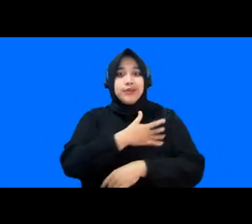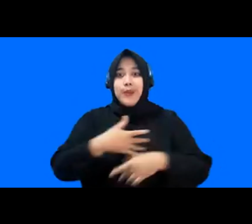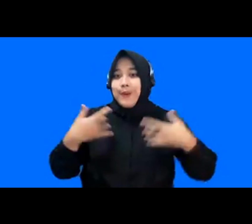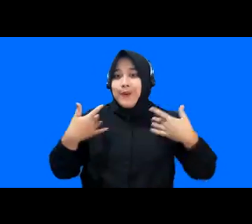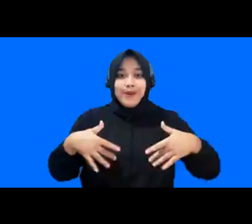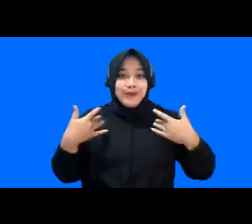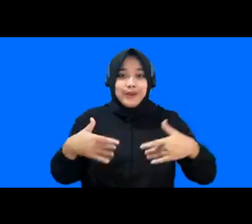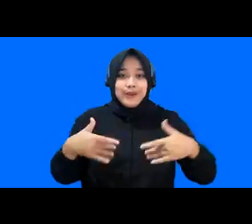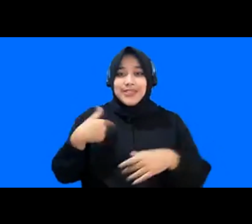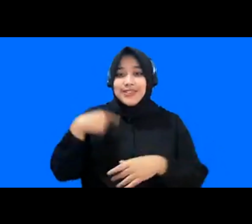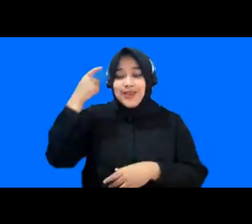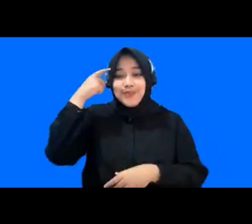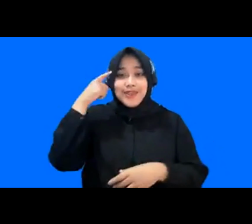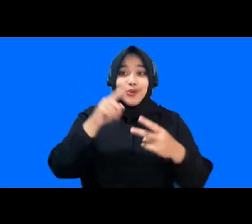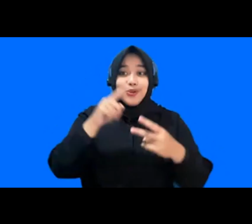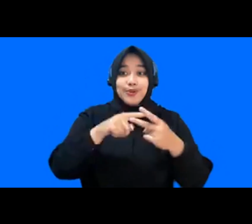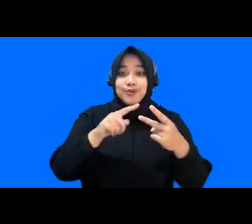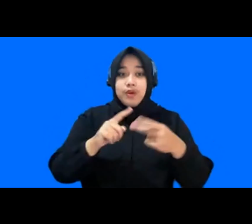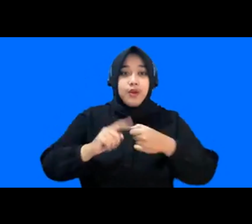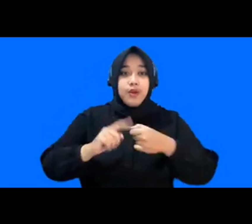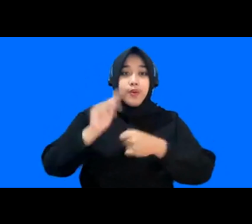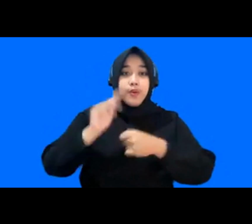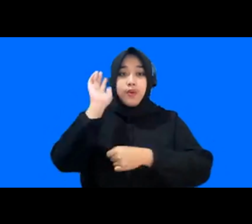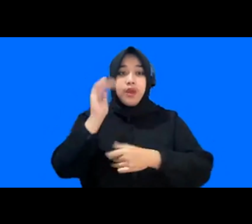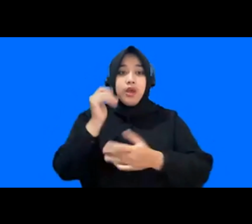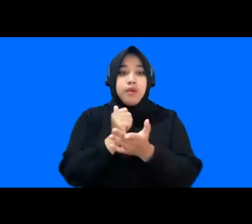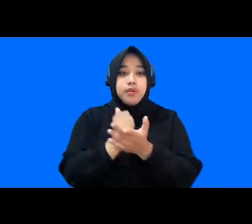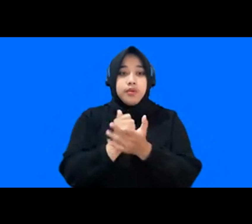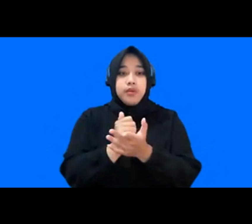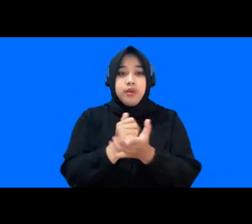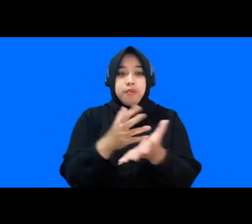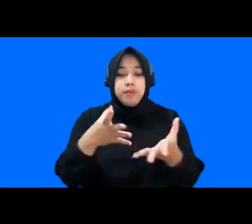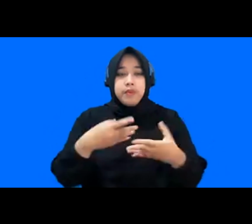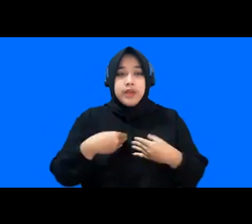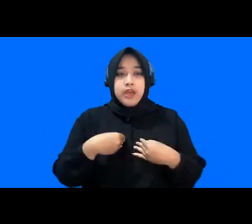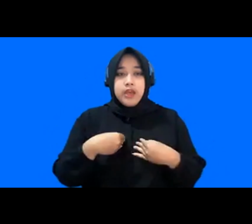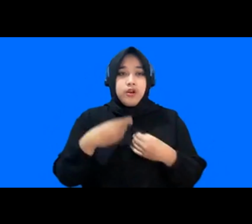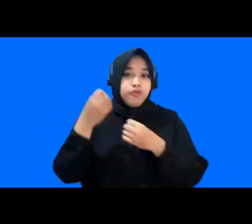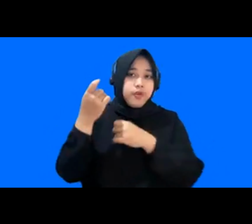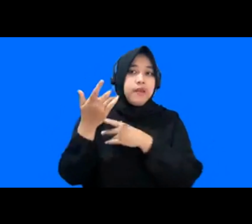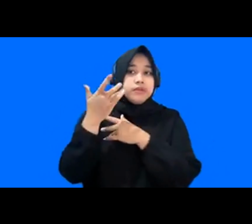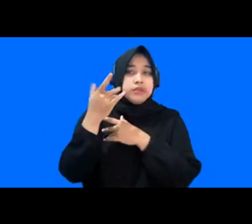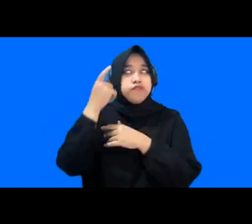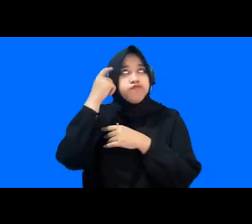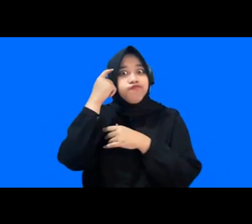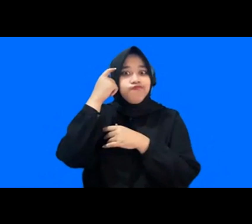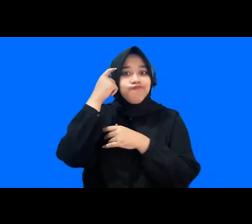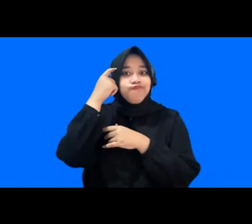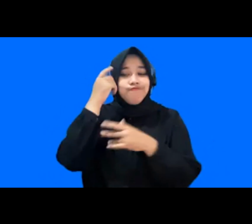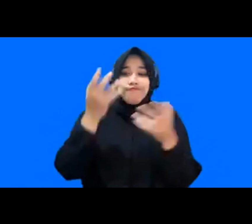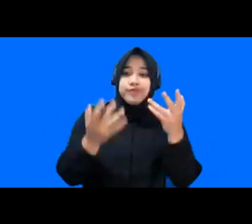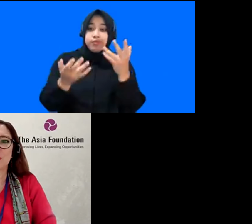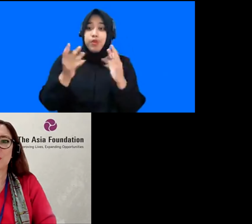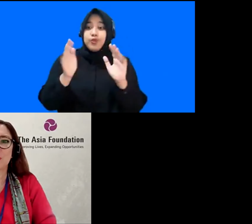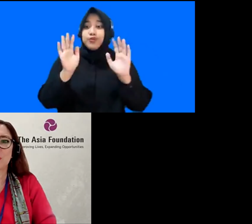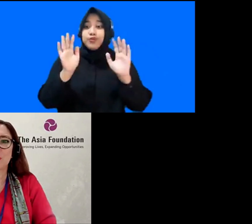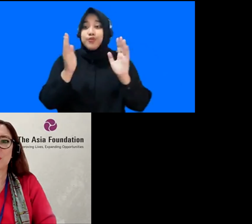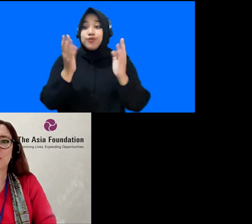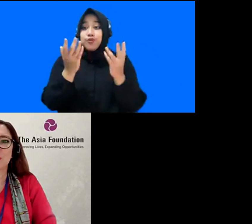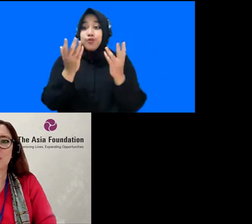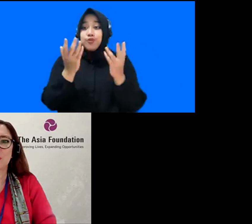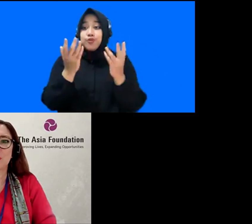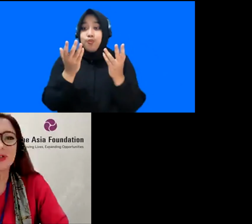given us already a lot to think about. I hope everyone is going to the Jamboard, to the Inspiration Wall, sharing your thoughts,